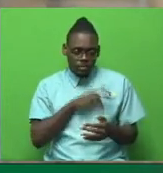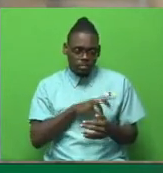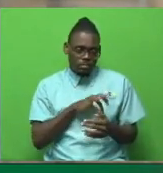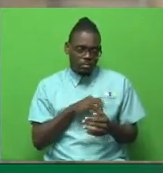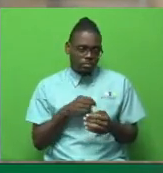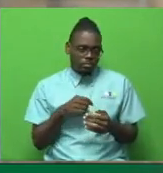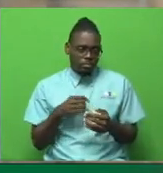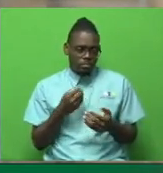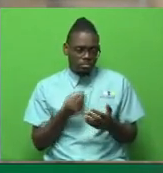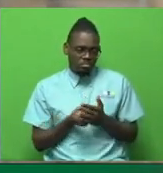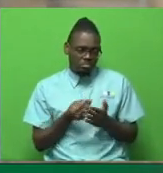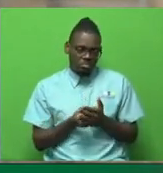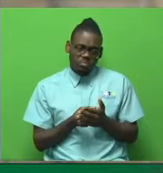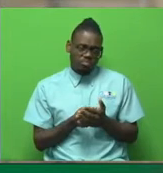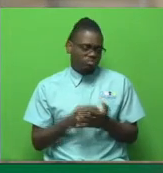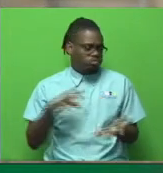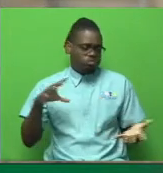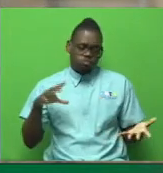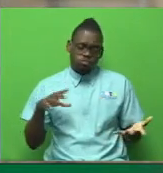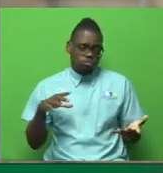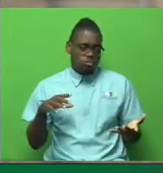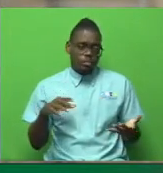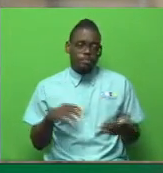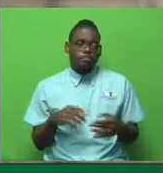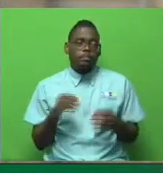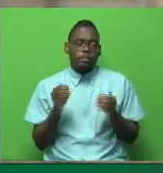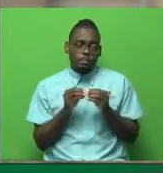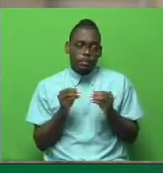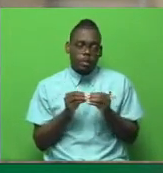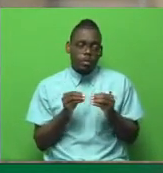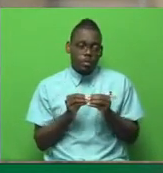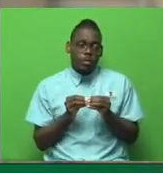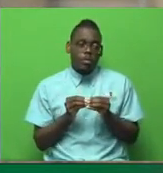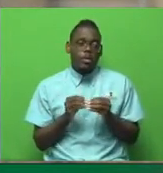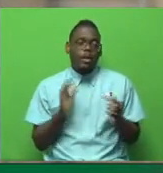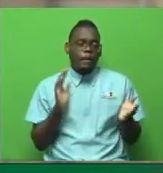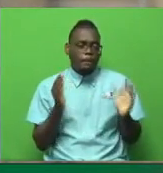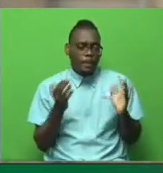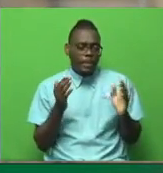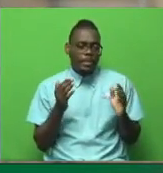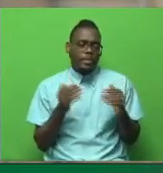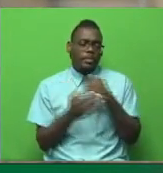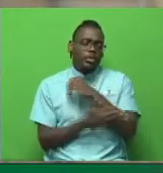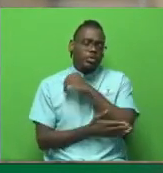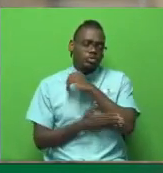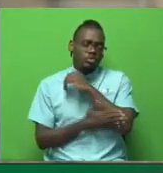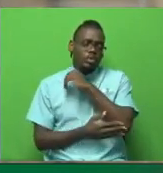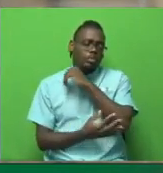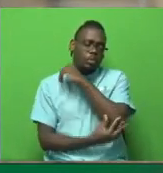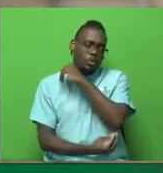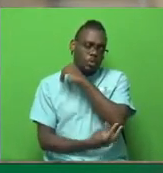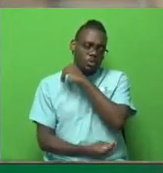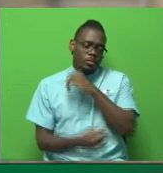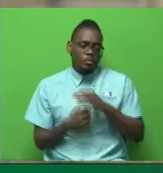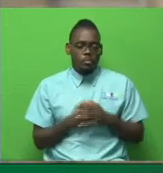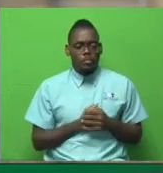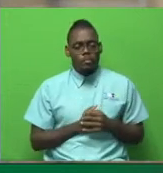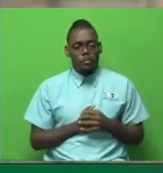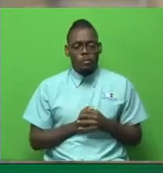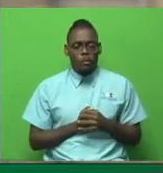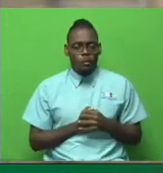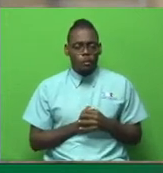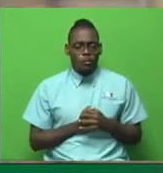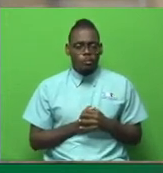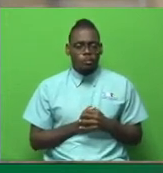the poor and that is why we have decided to take spending away from this inefficient fuel subsidy